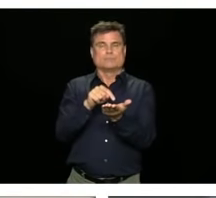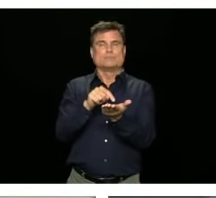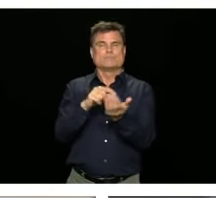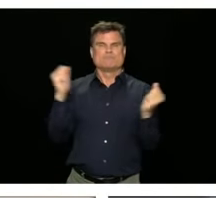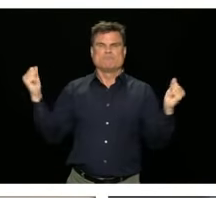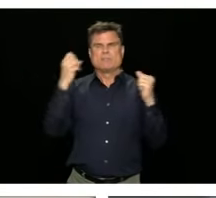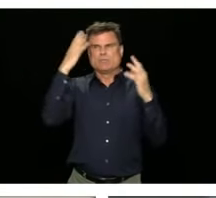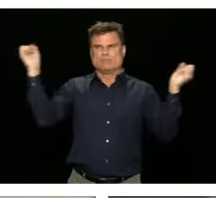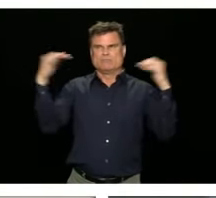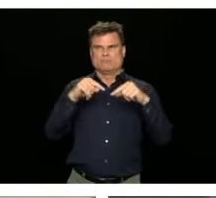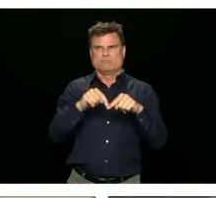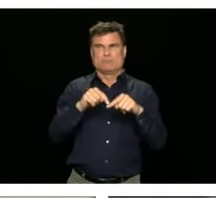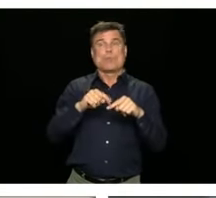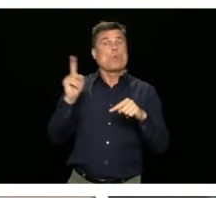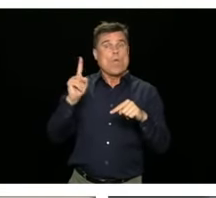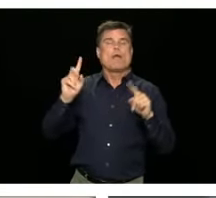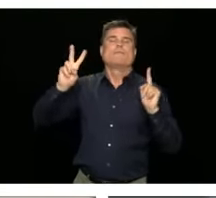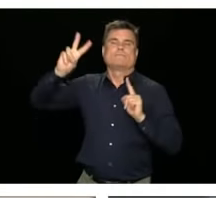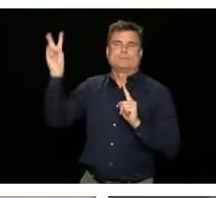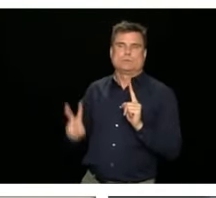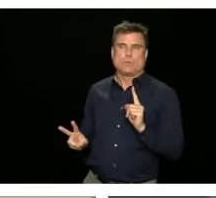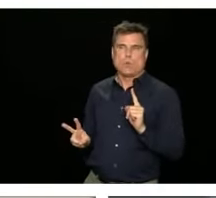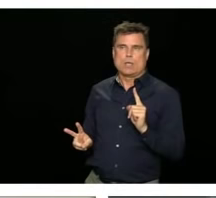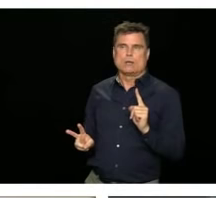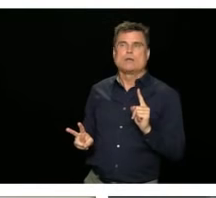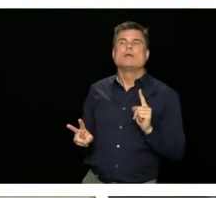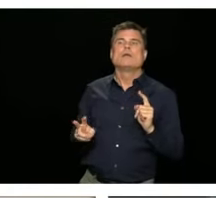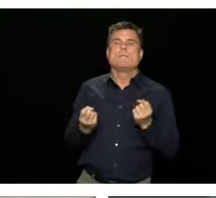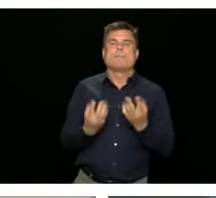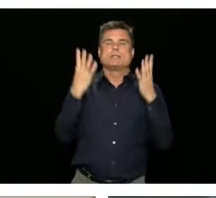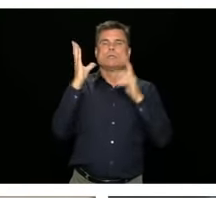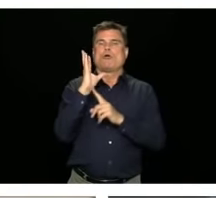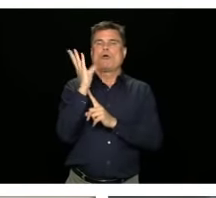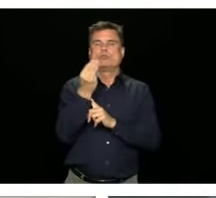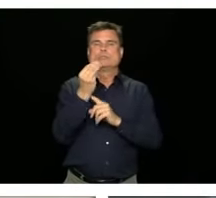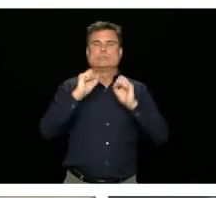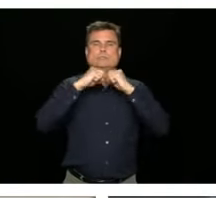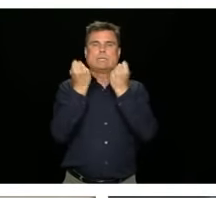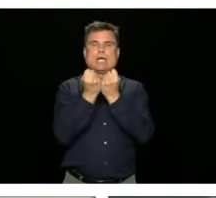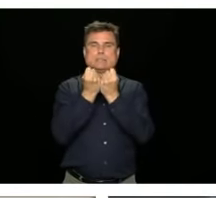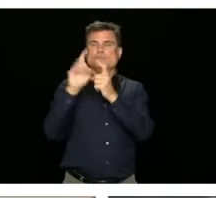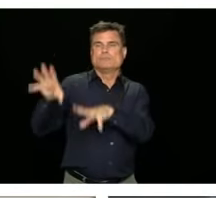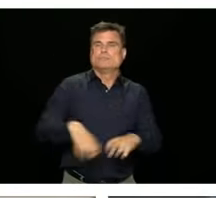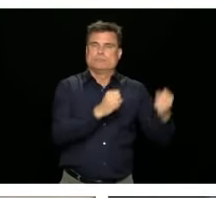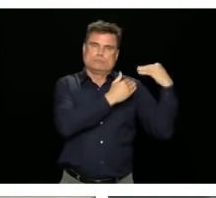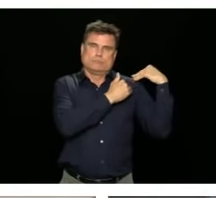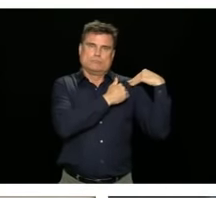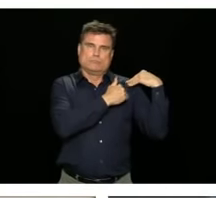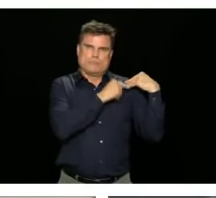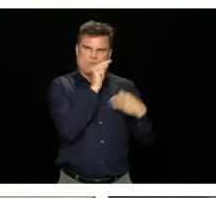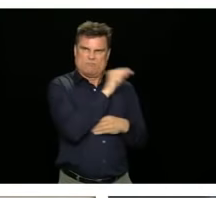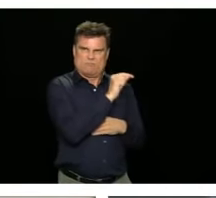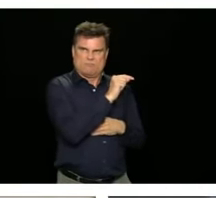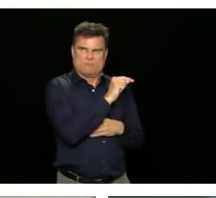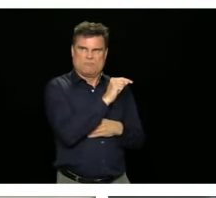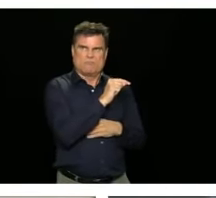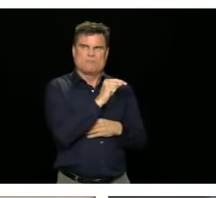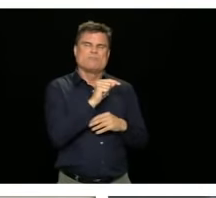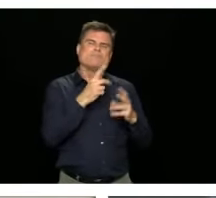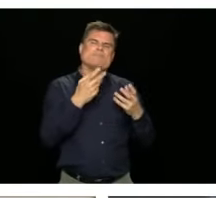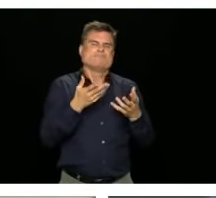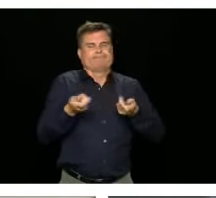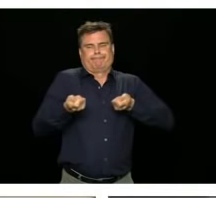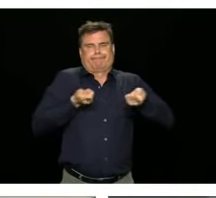authority may not be the best place, but perhaps a nonprofit organization or some place that is in your community that you